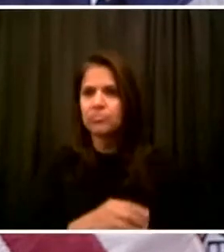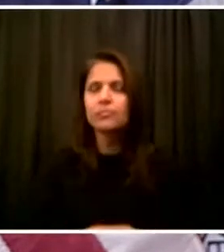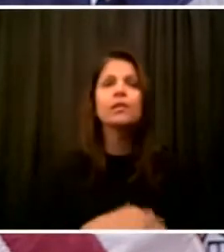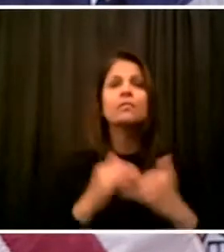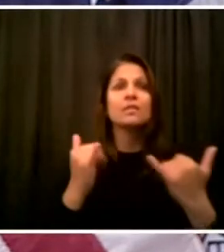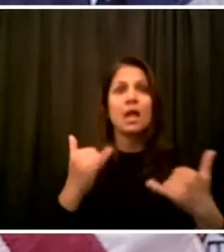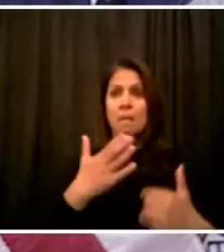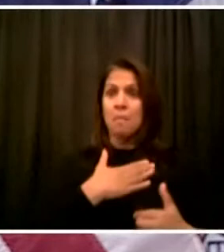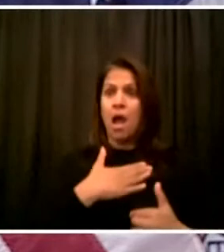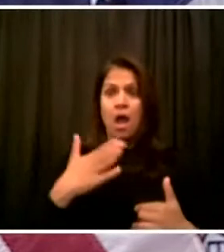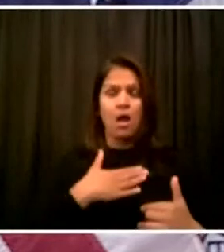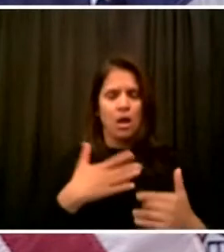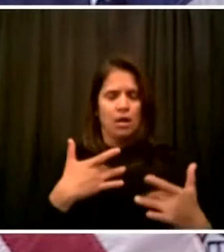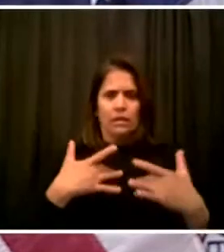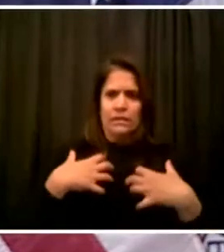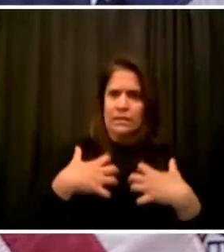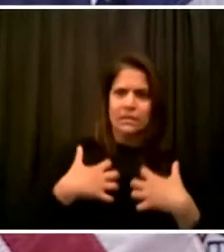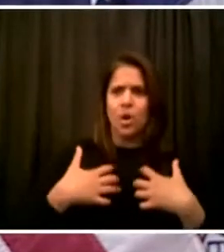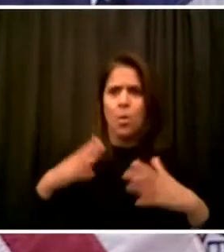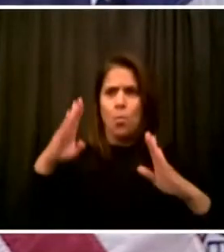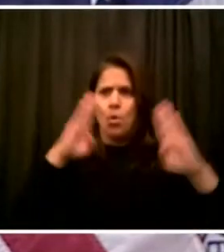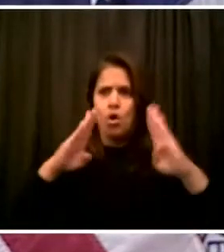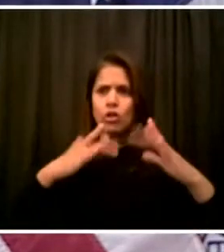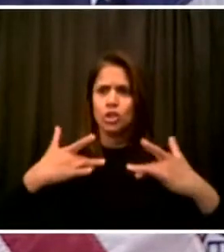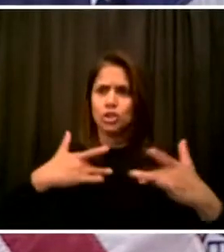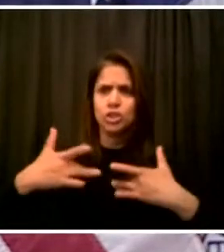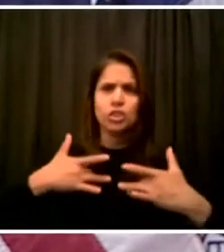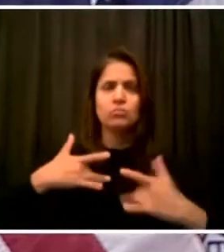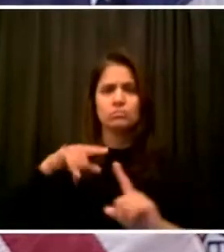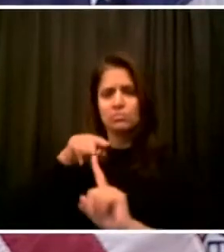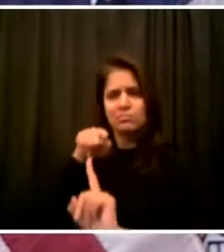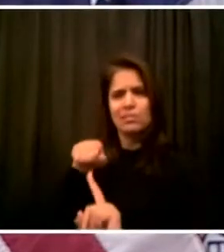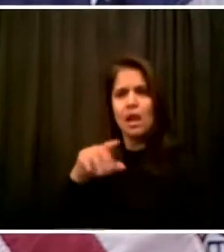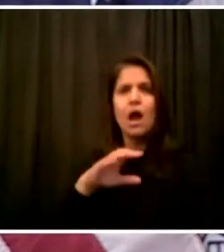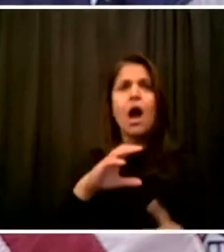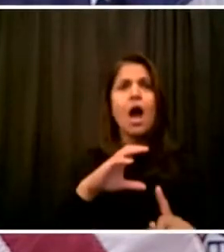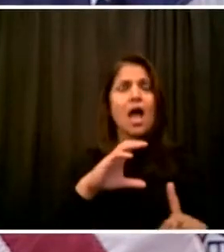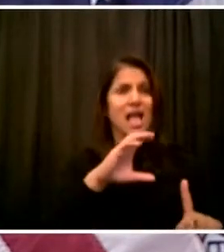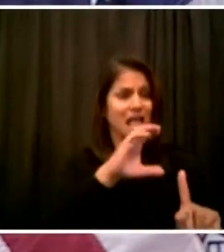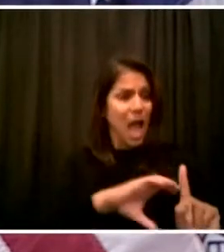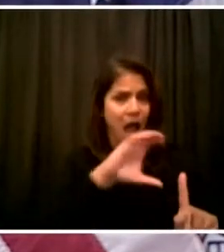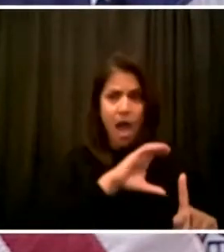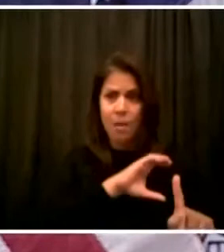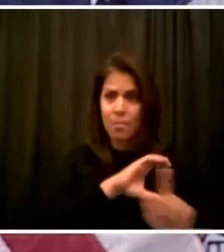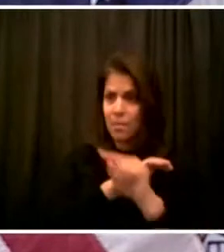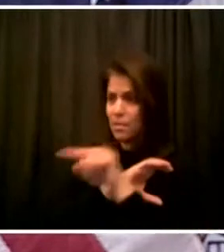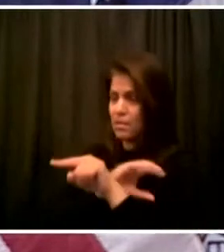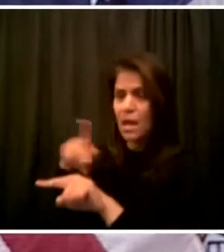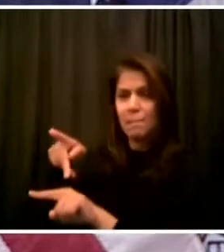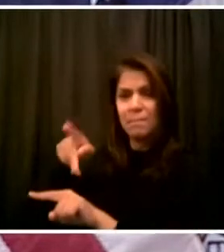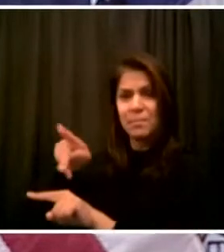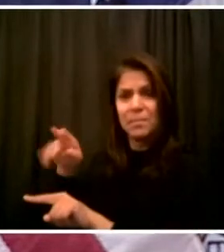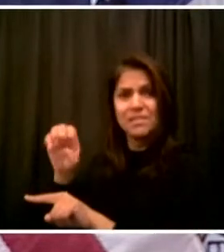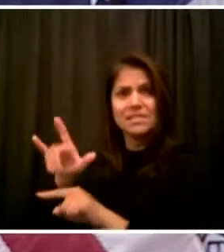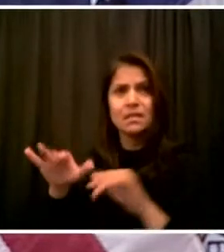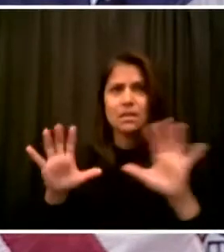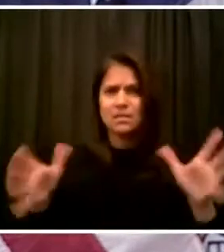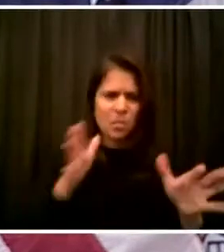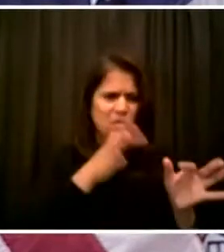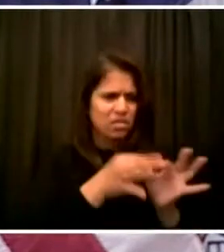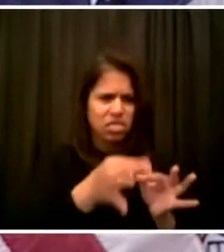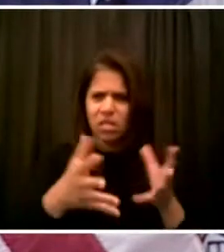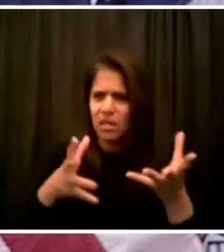I stepped in to make sure it was corrected. Because remember, on top of everything else, NYPD was short-staffed, a